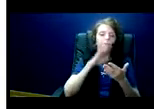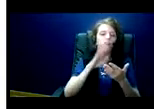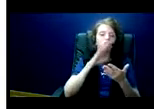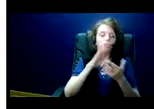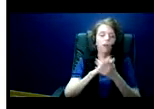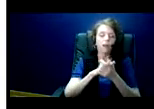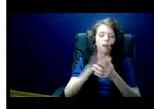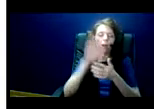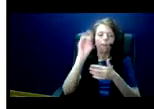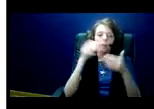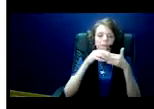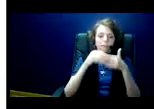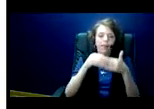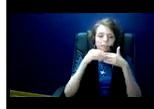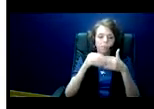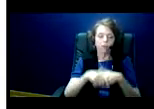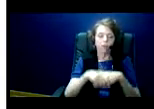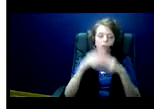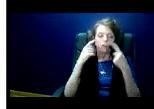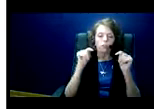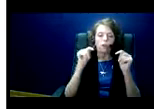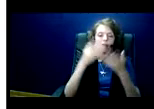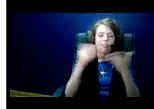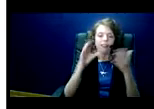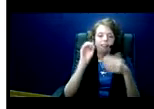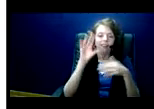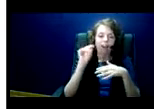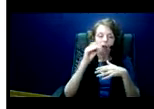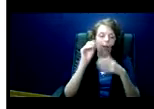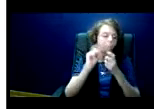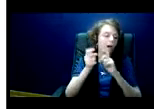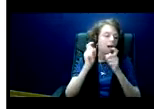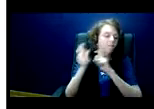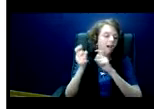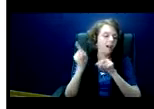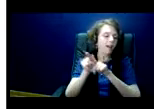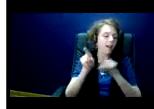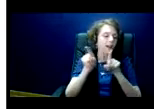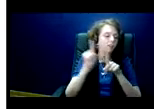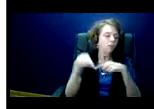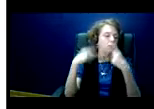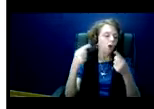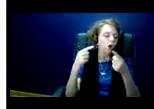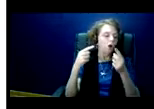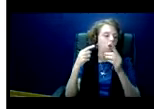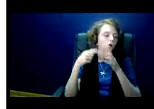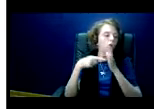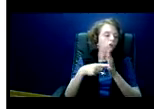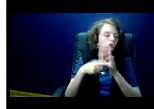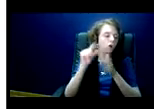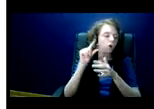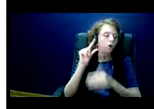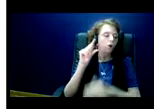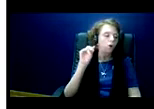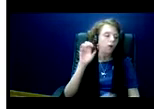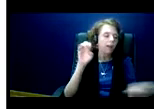Be flexible. Try things out and modify as you go. Show grace and humility in